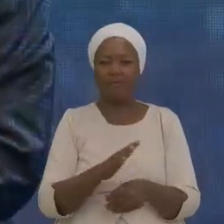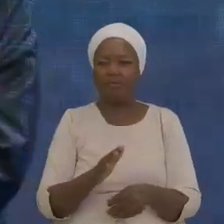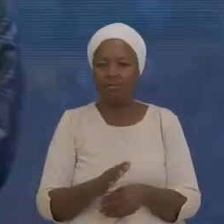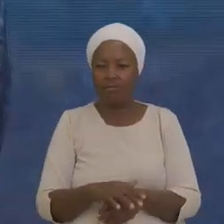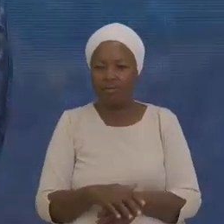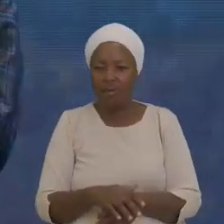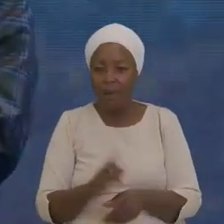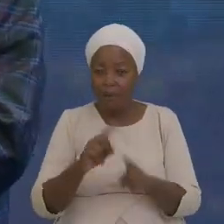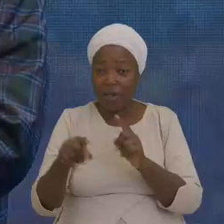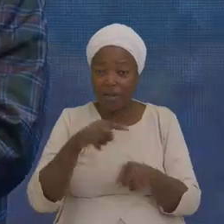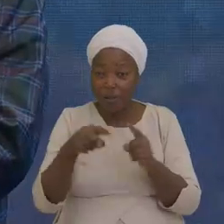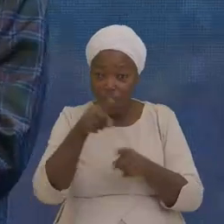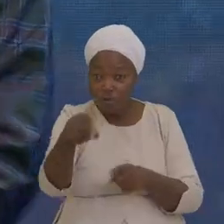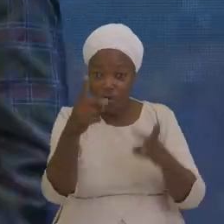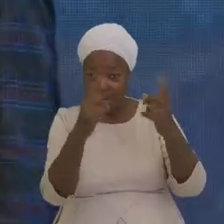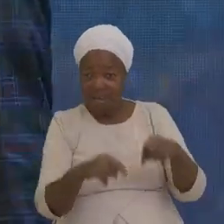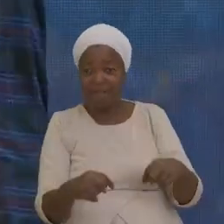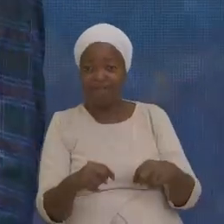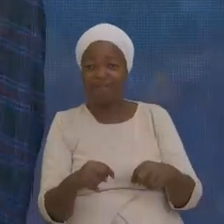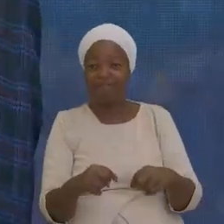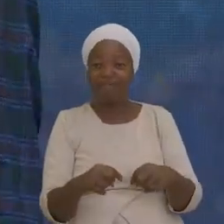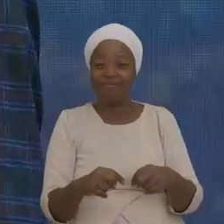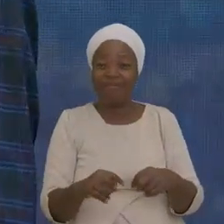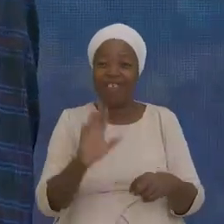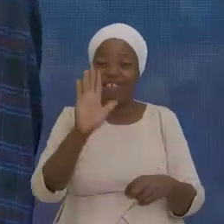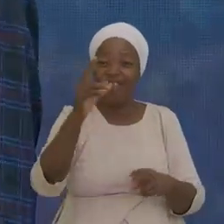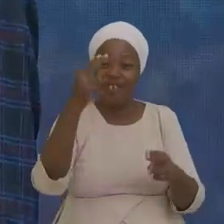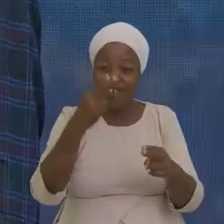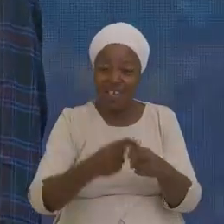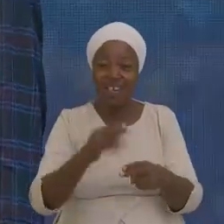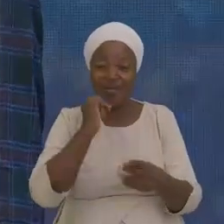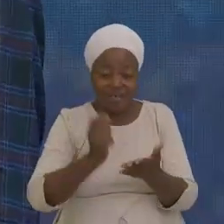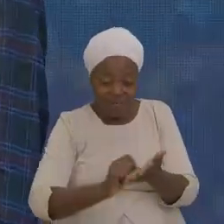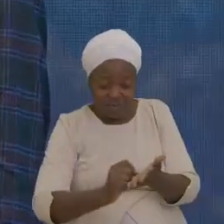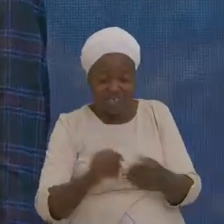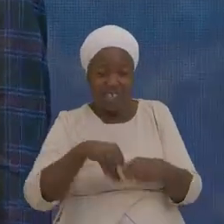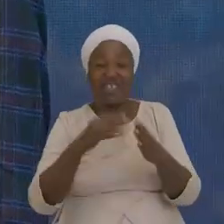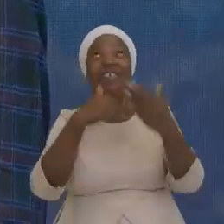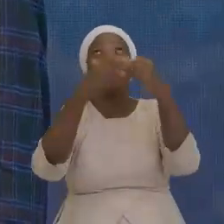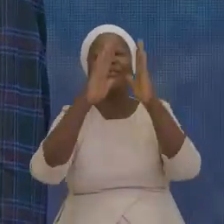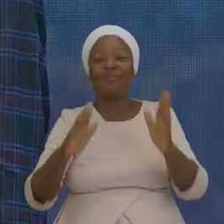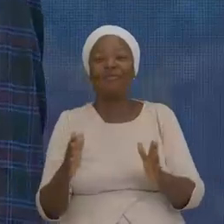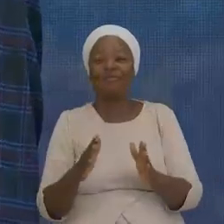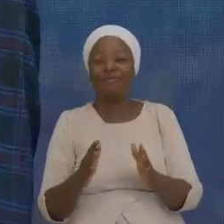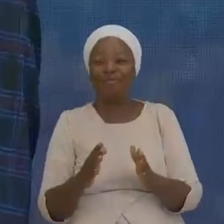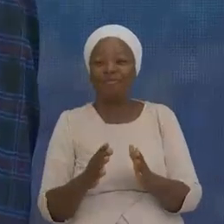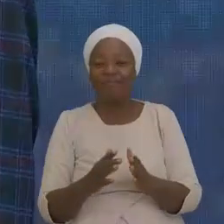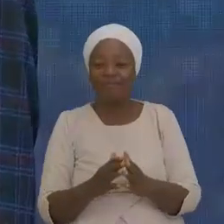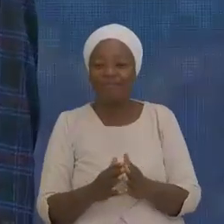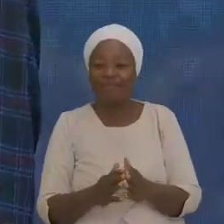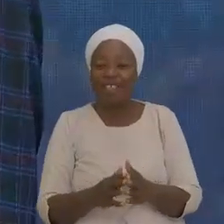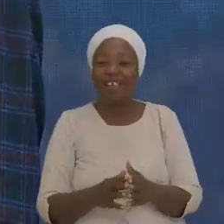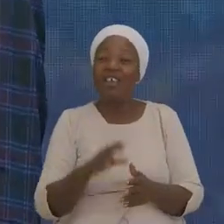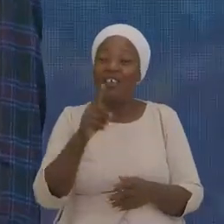But when you come in, your name is written in heaven. You are